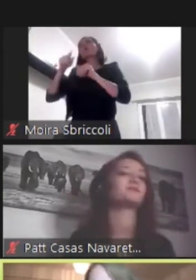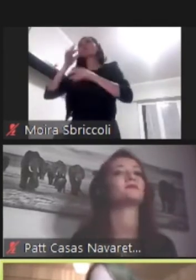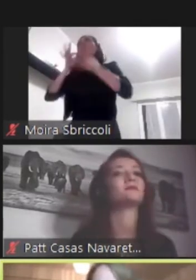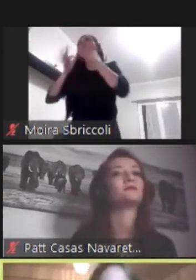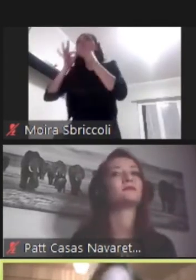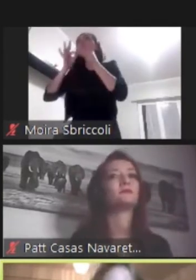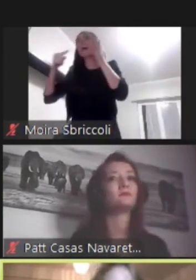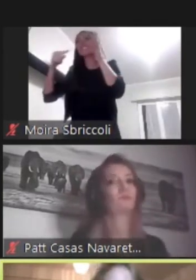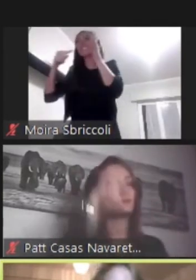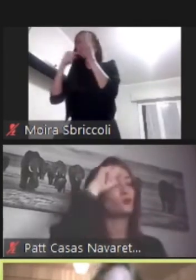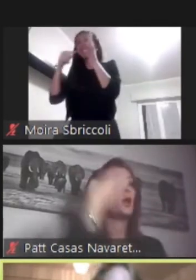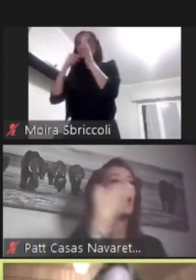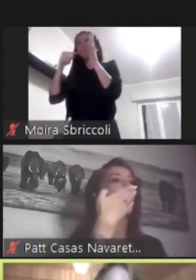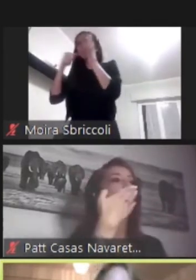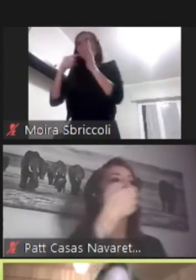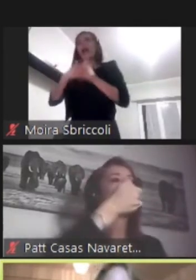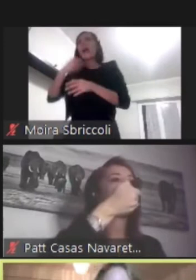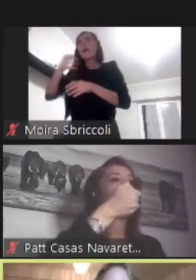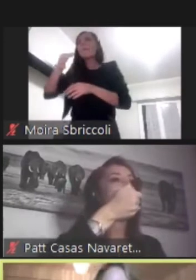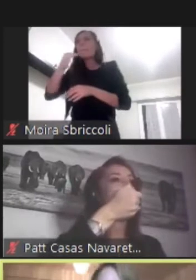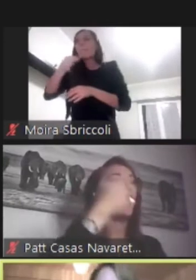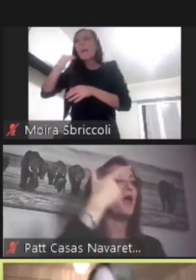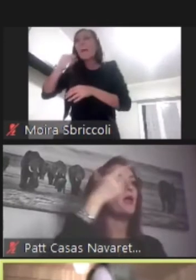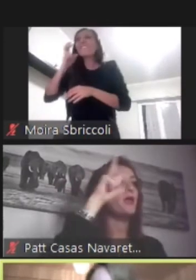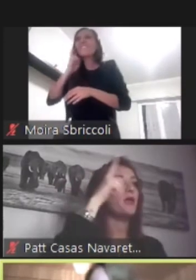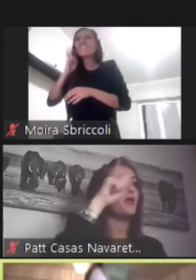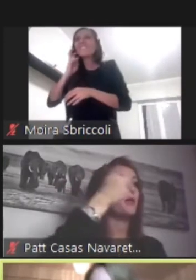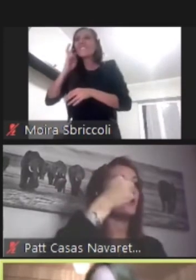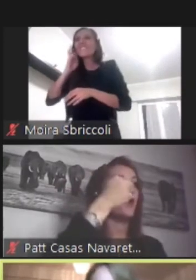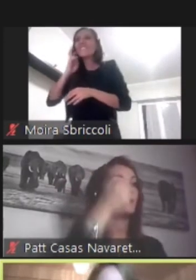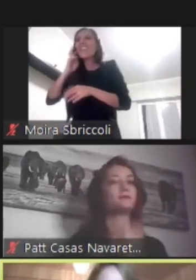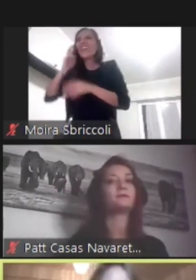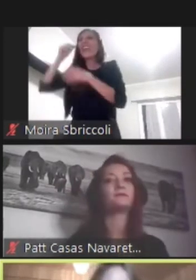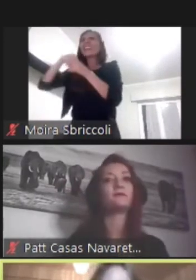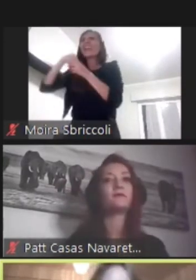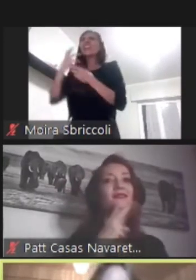because of the vitamin C, but it combats